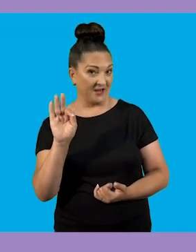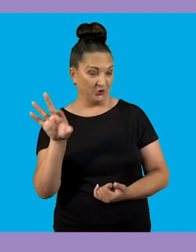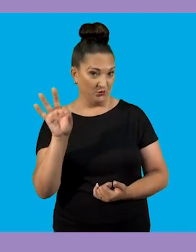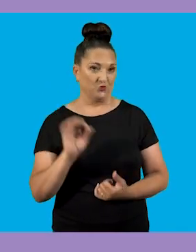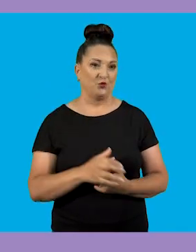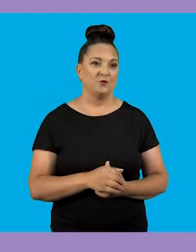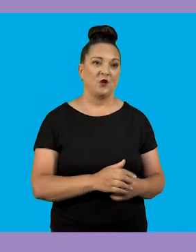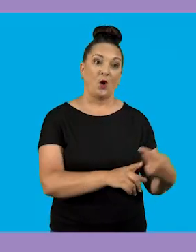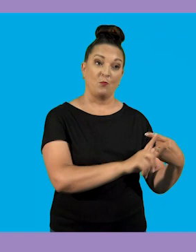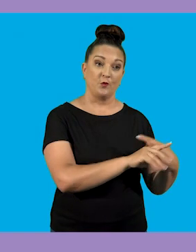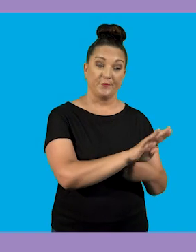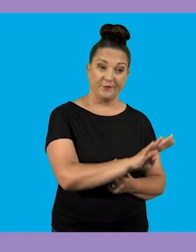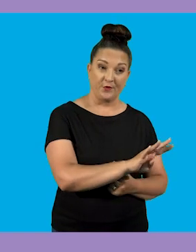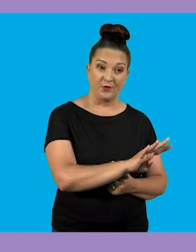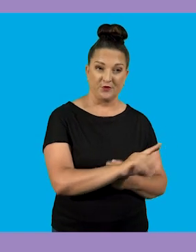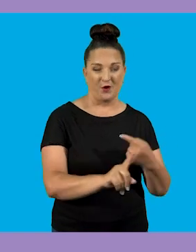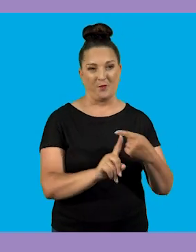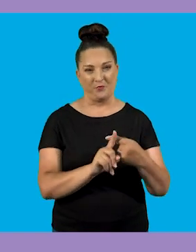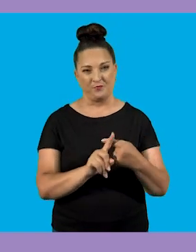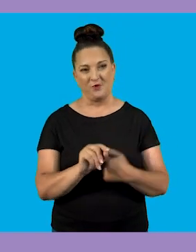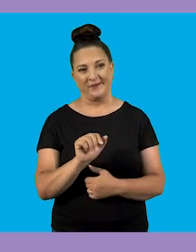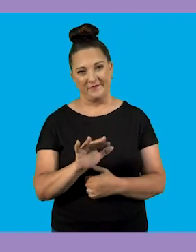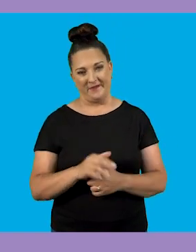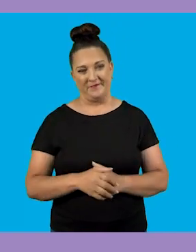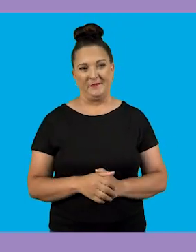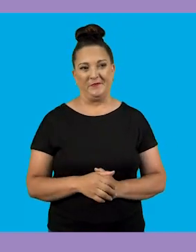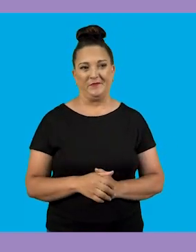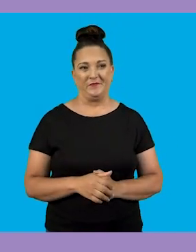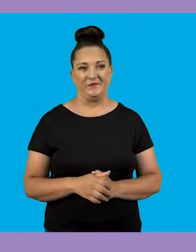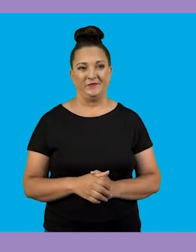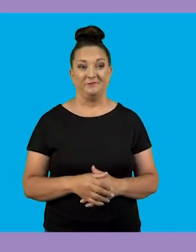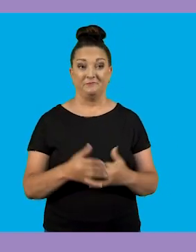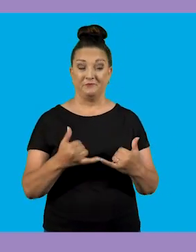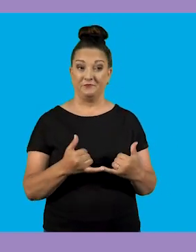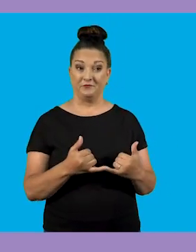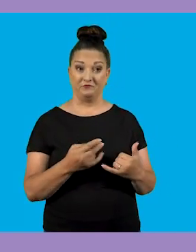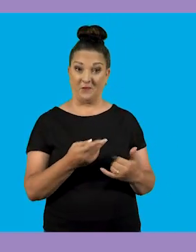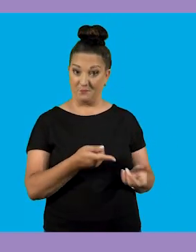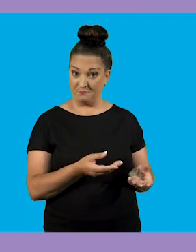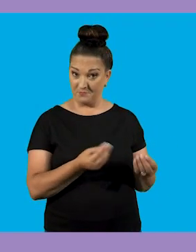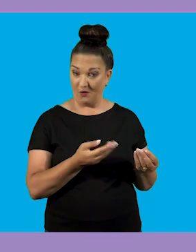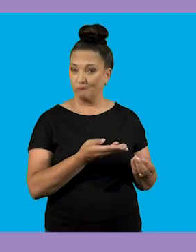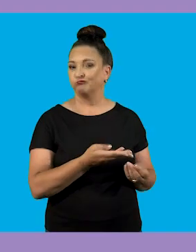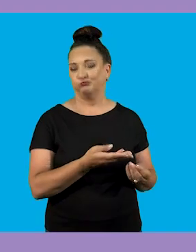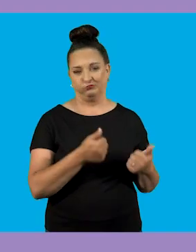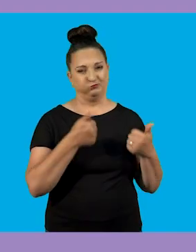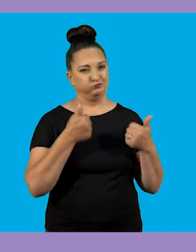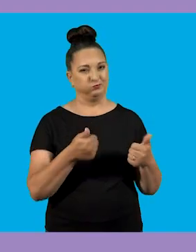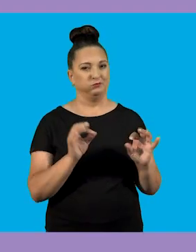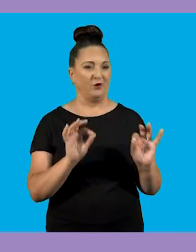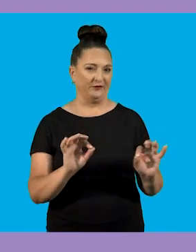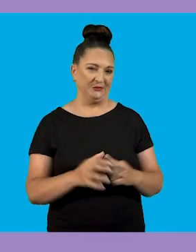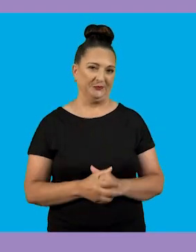factors that we have chosen. That is a positive 4 and a positive 5. Now, if you got that, then you